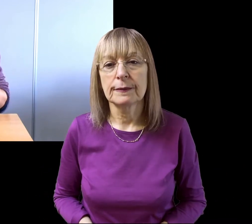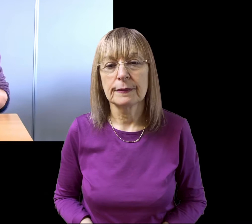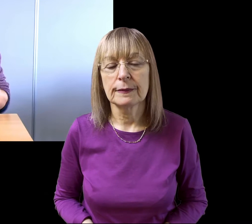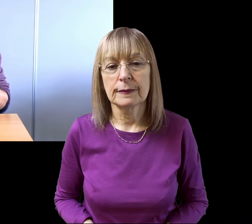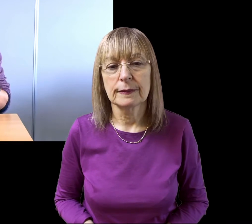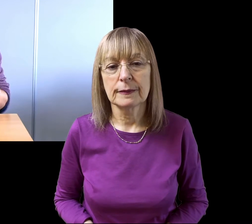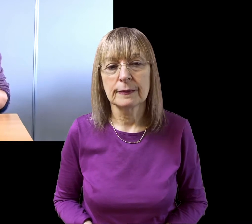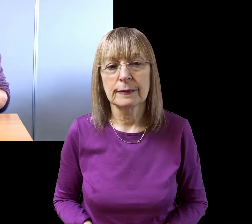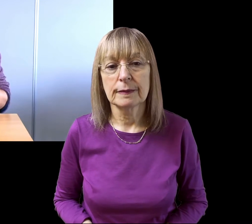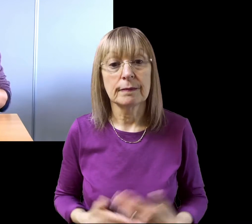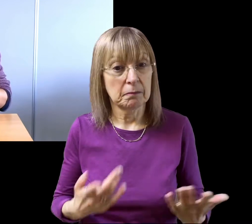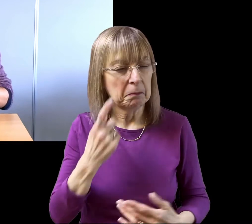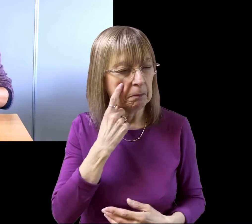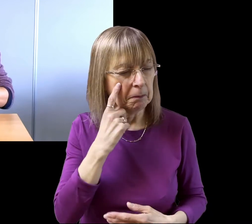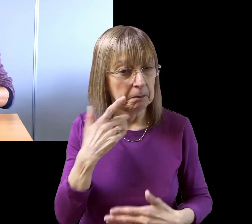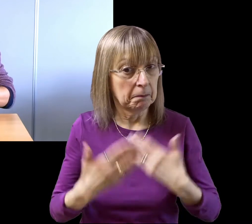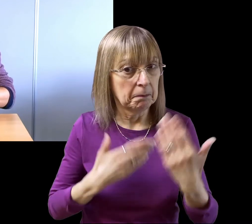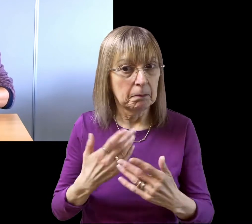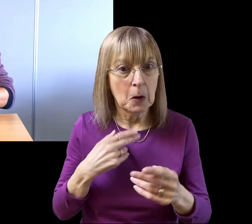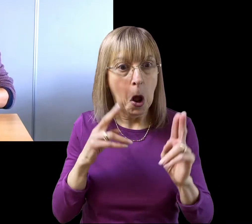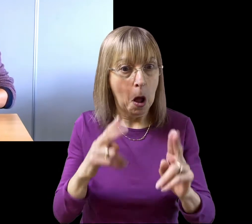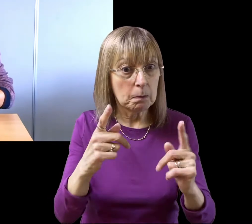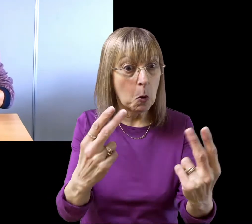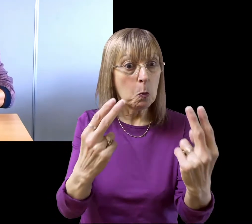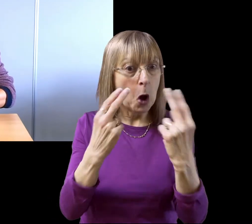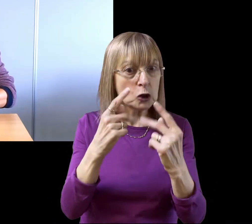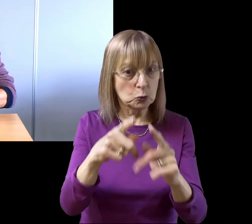the same while you do. Let's see where we get to.